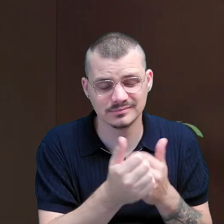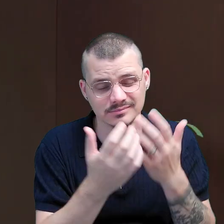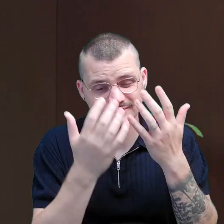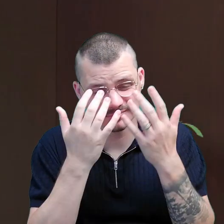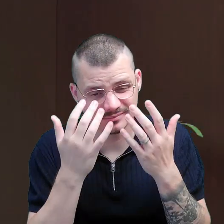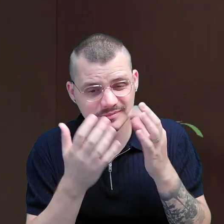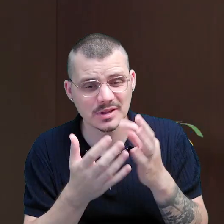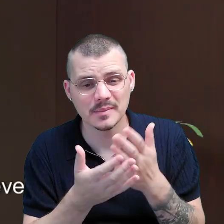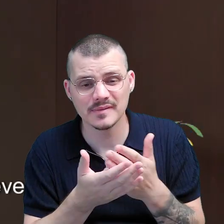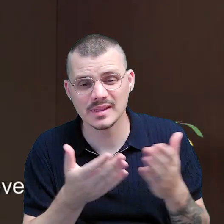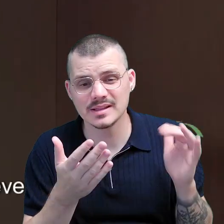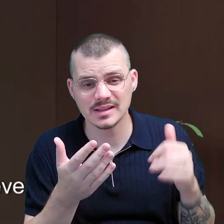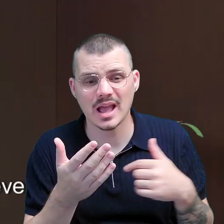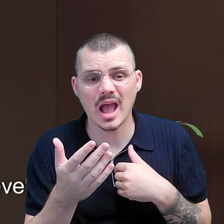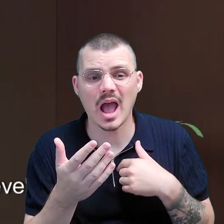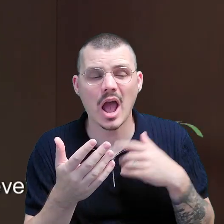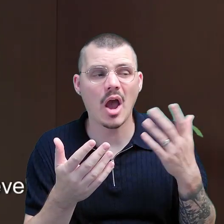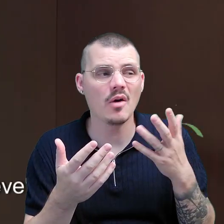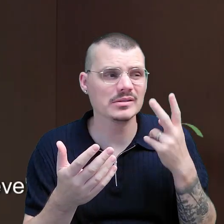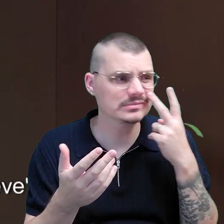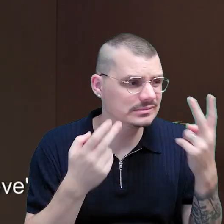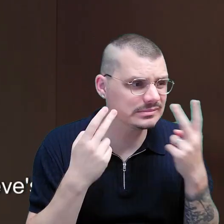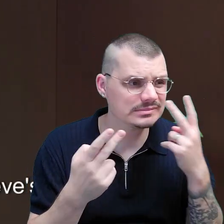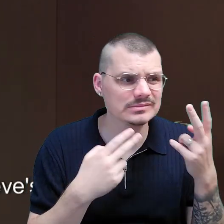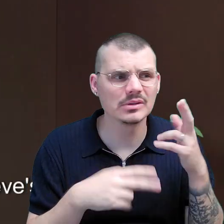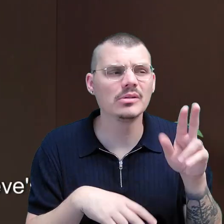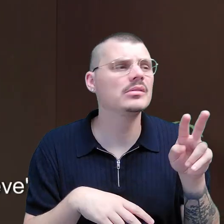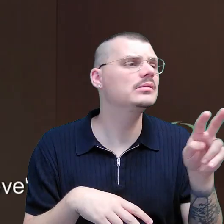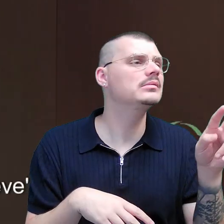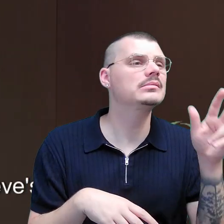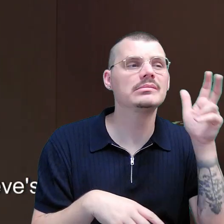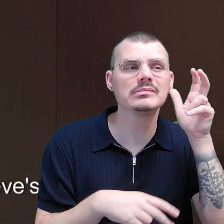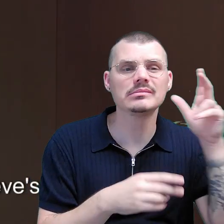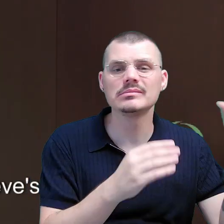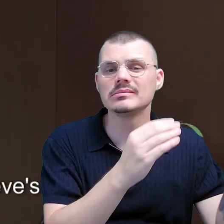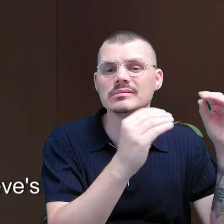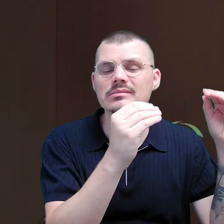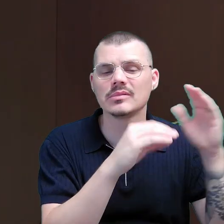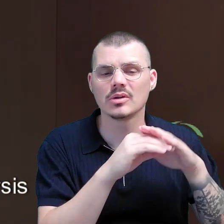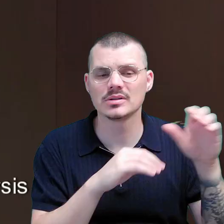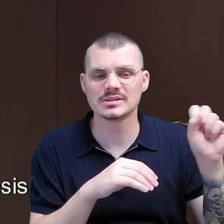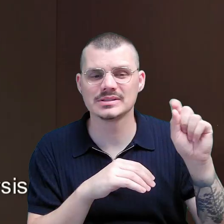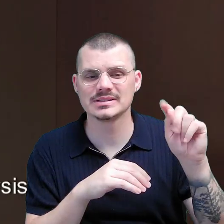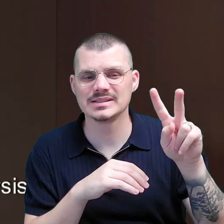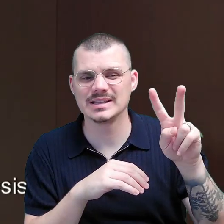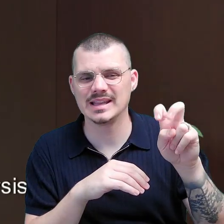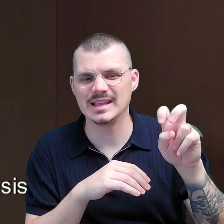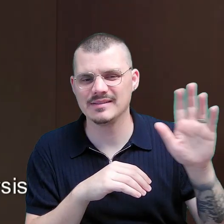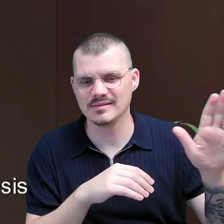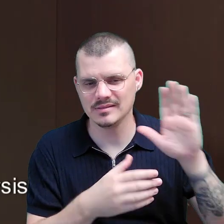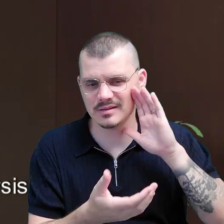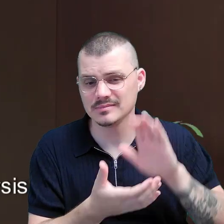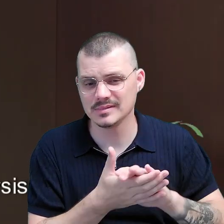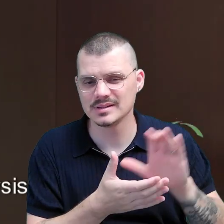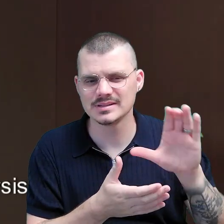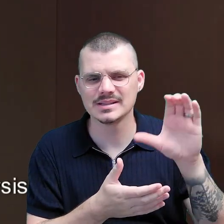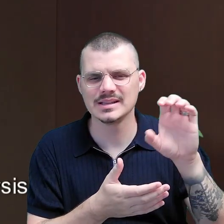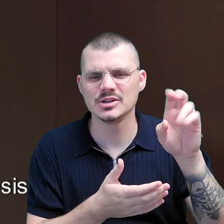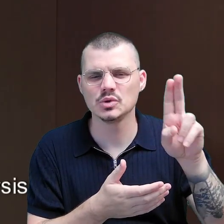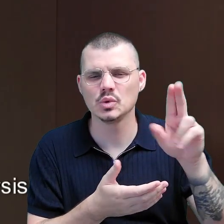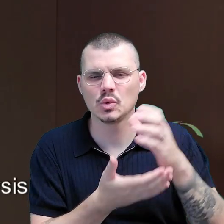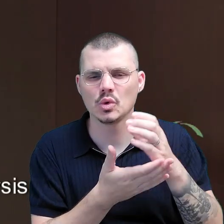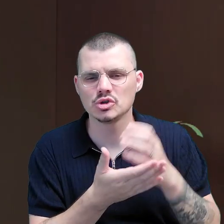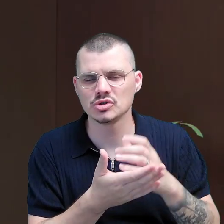of the stuff I overhear when I'm eavesdropping on Steve's CEU courses for applied